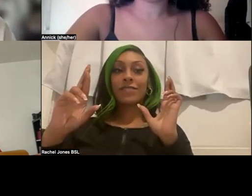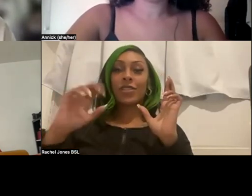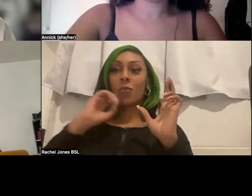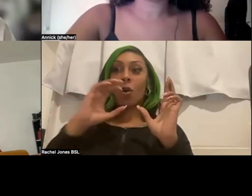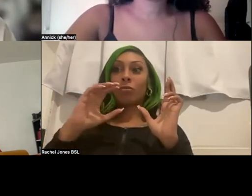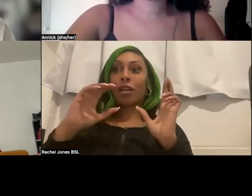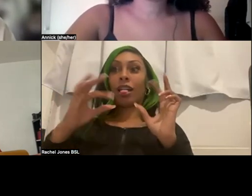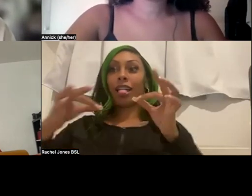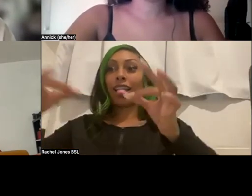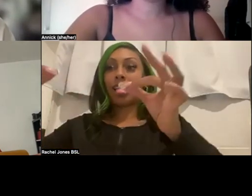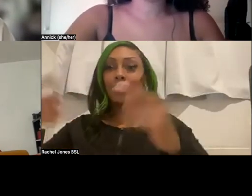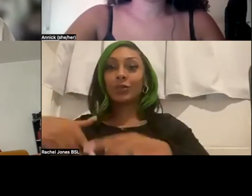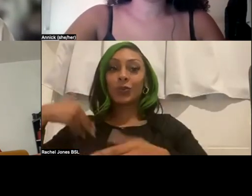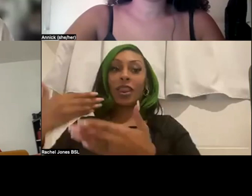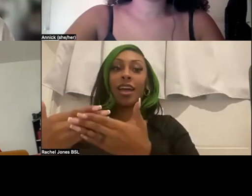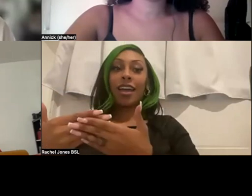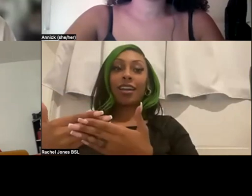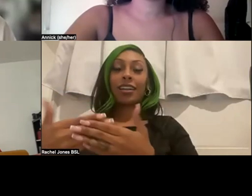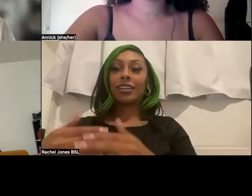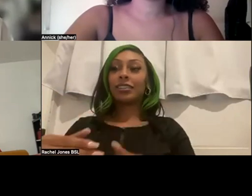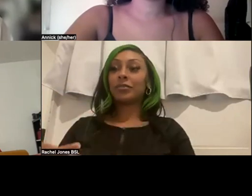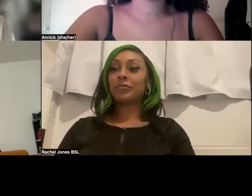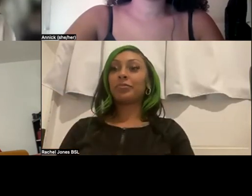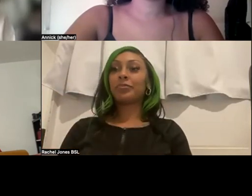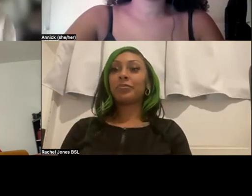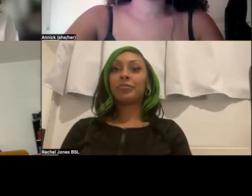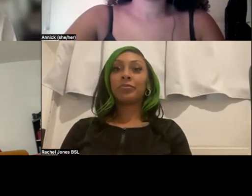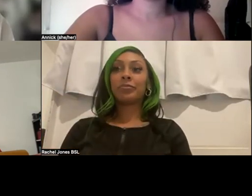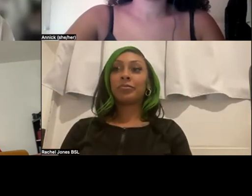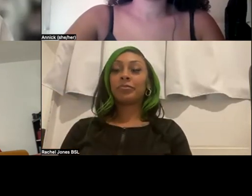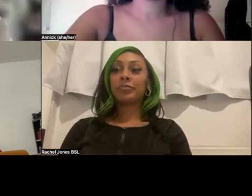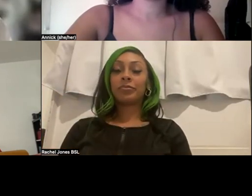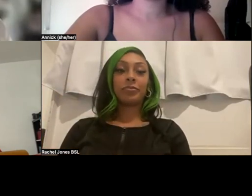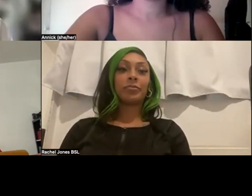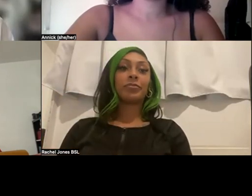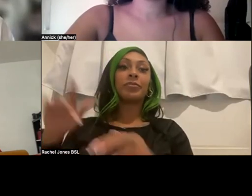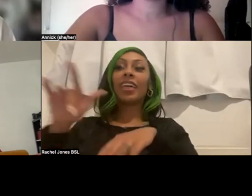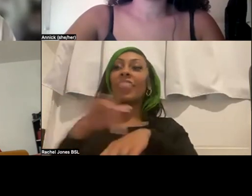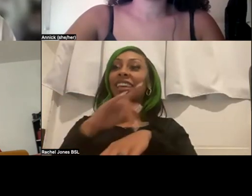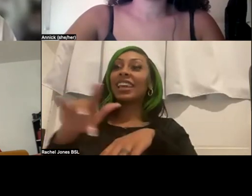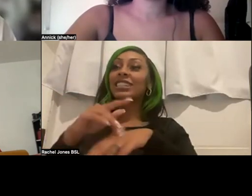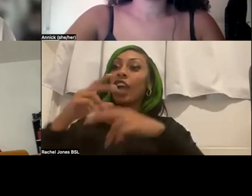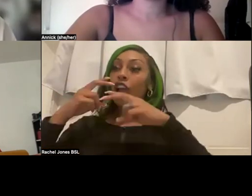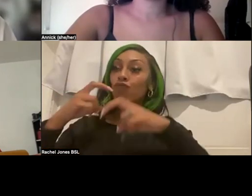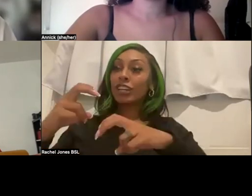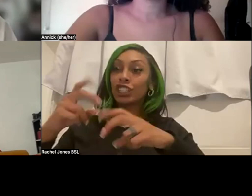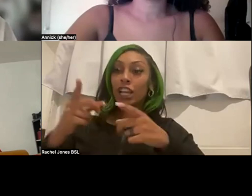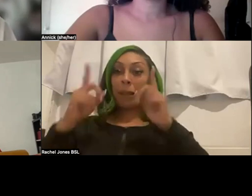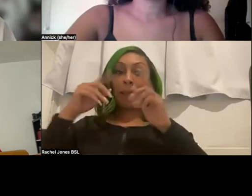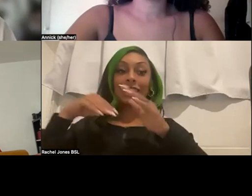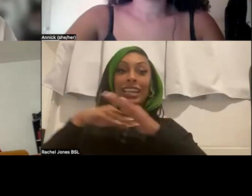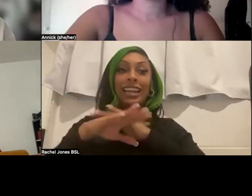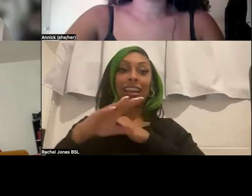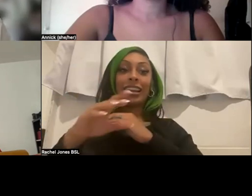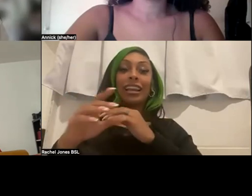But I'm Jessi Parrott. I'm the data and research manager at InGuards UK, as well as a